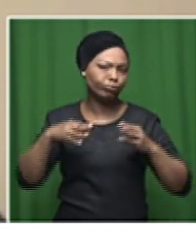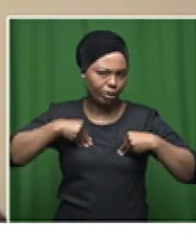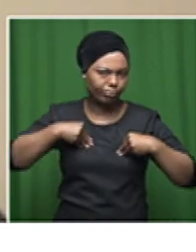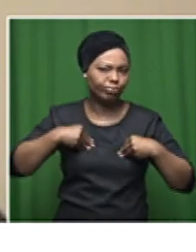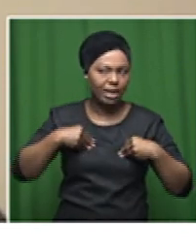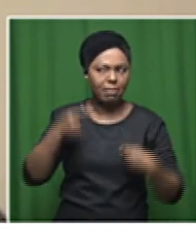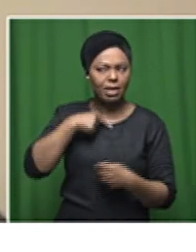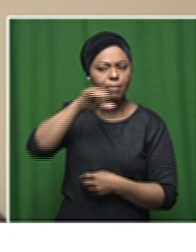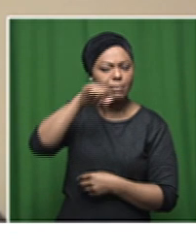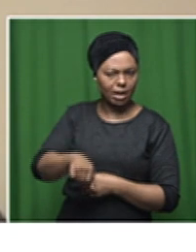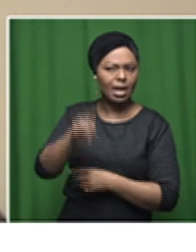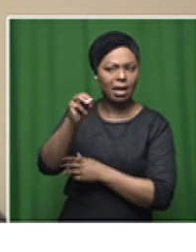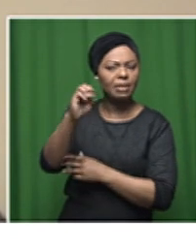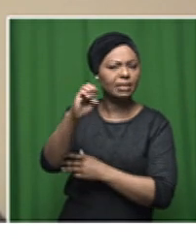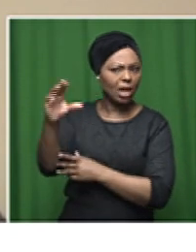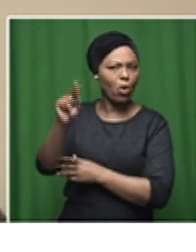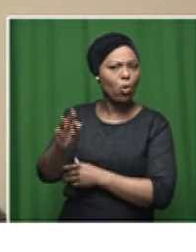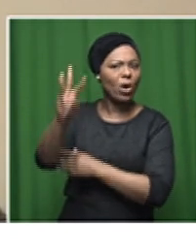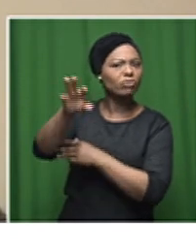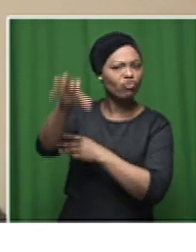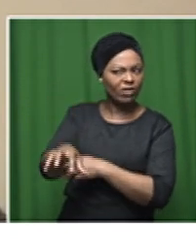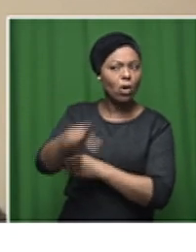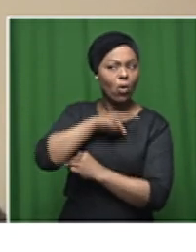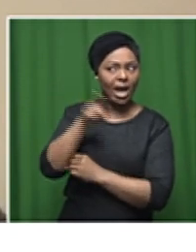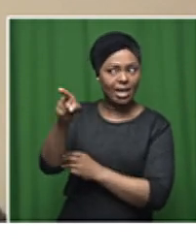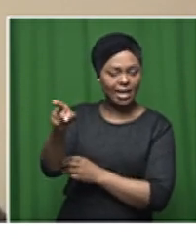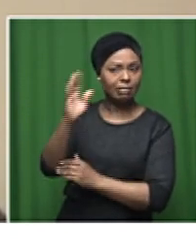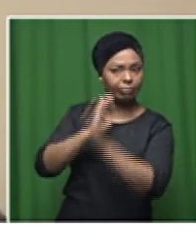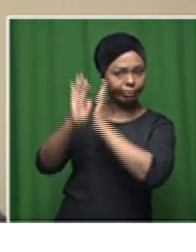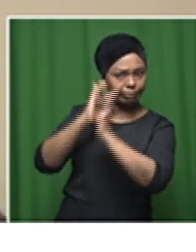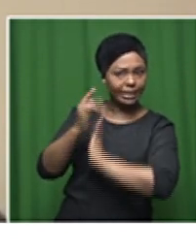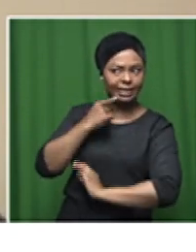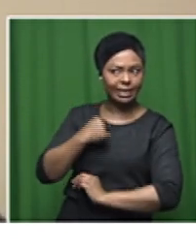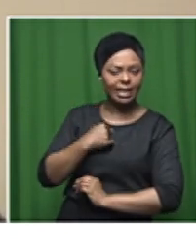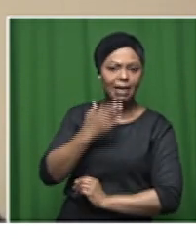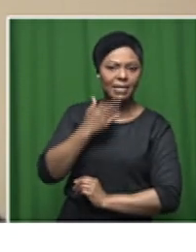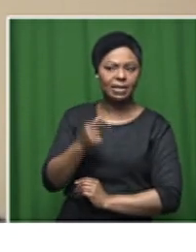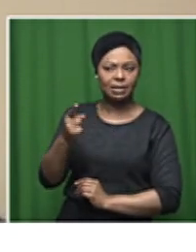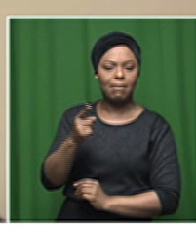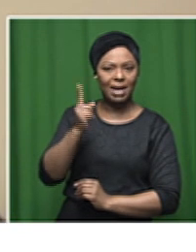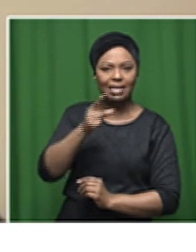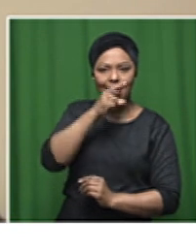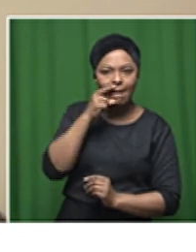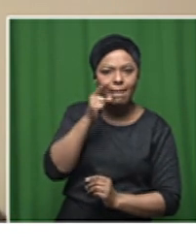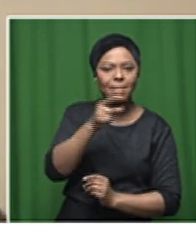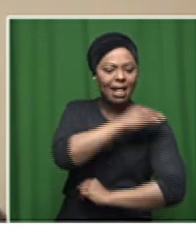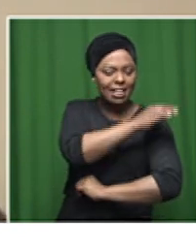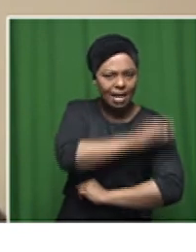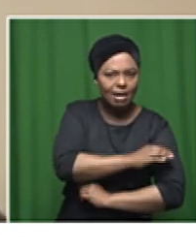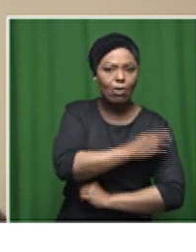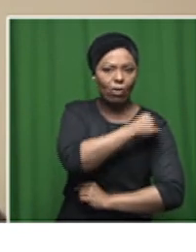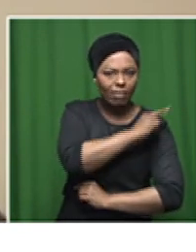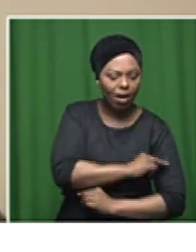that he said to us, please give me the clinics that you find shortages so that I will go and